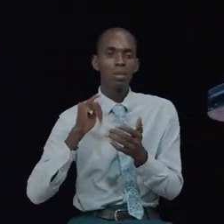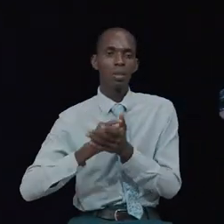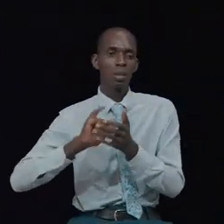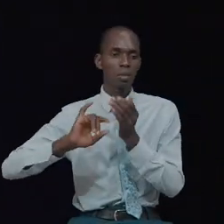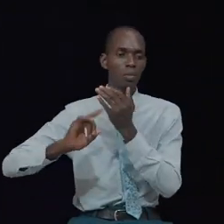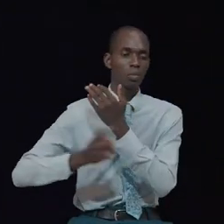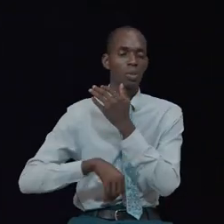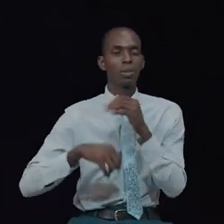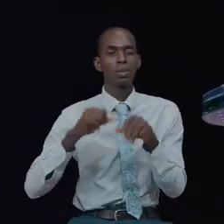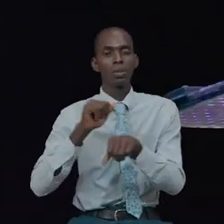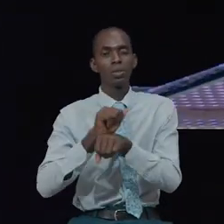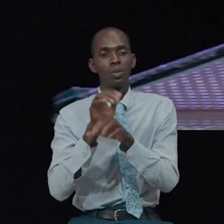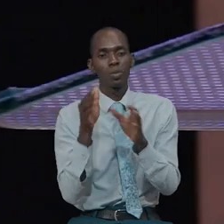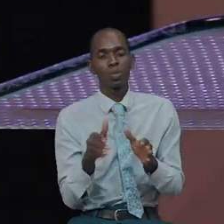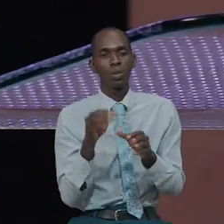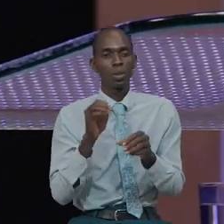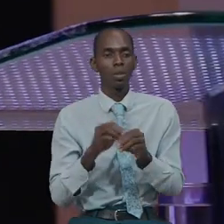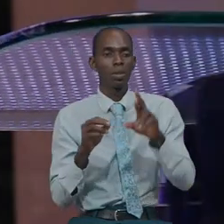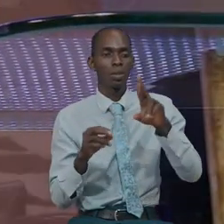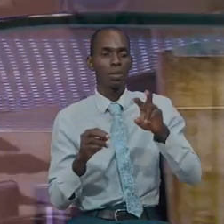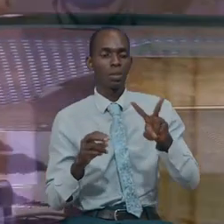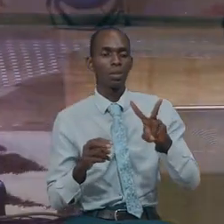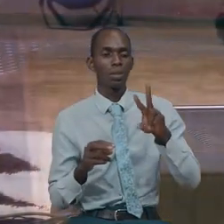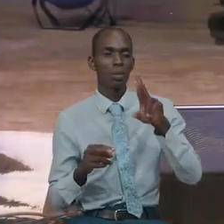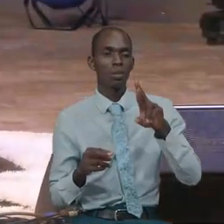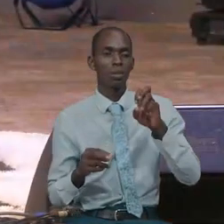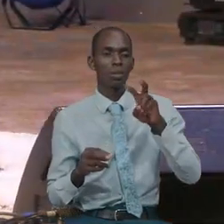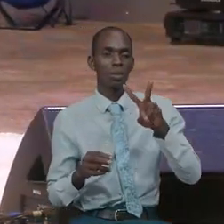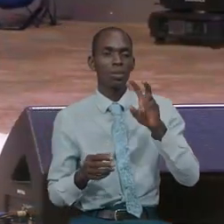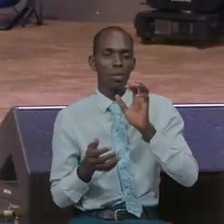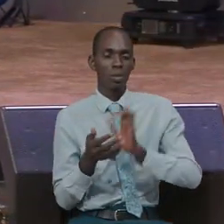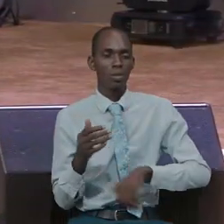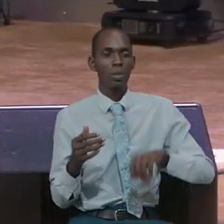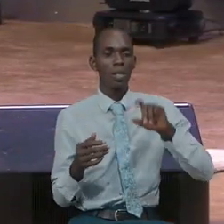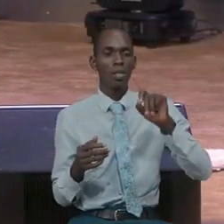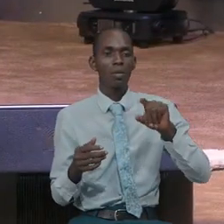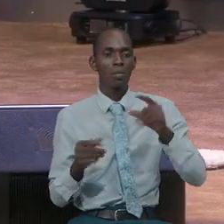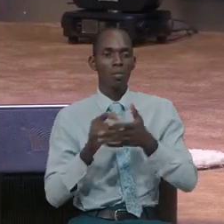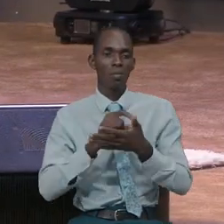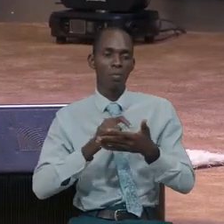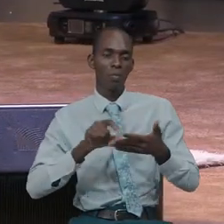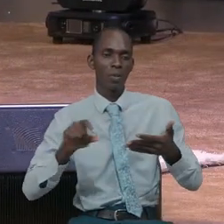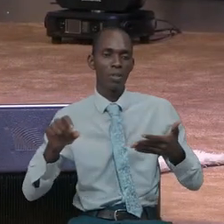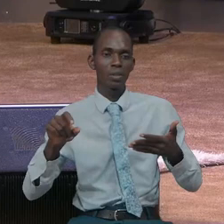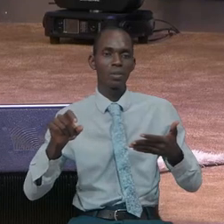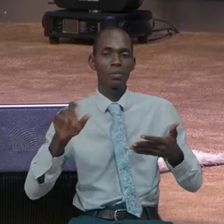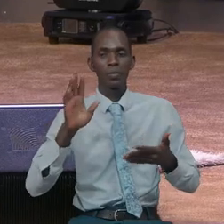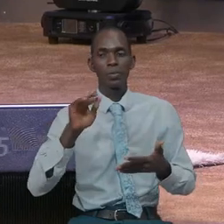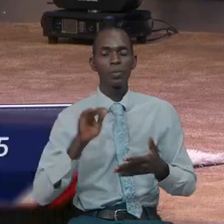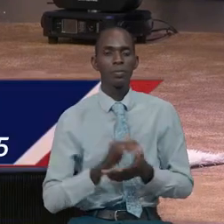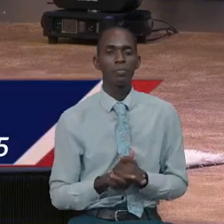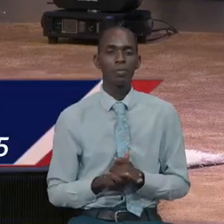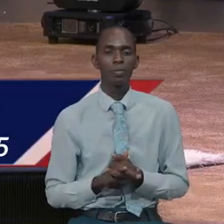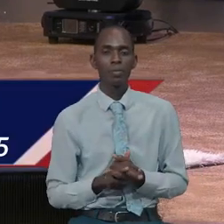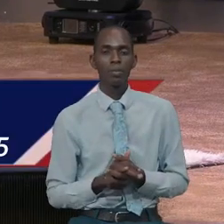smiting stone. In Revelation chapter 11, verse 15. Revelation chapter 11, we're reading from verse